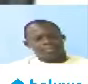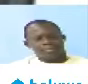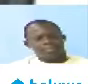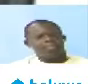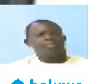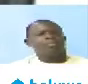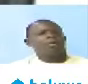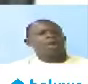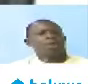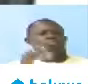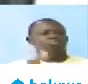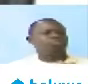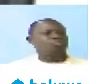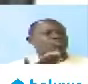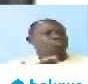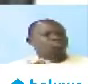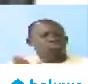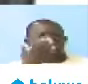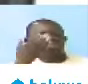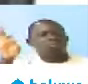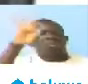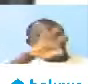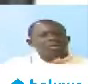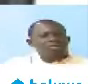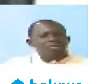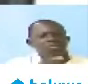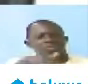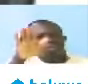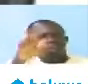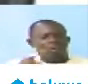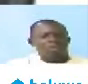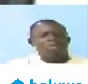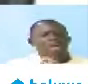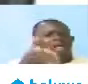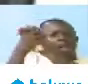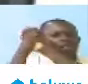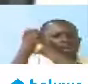December. I went on a travel and I went to Libya.